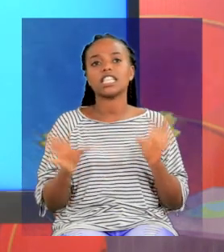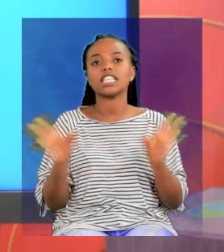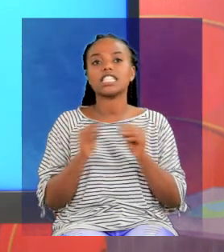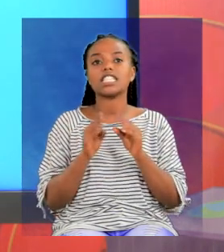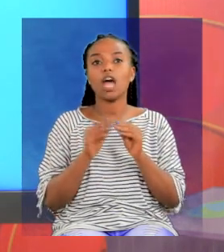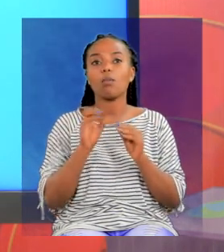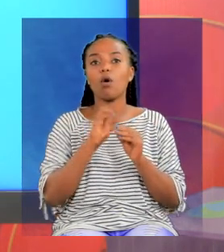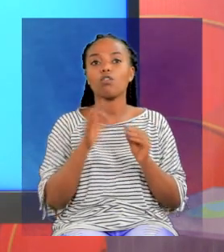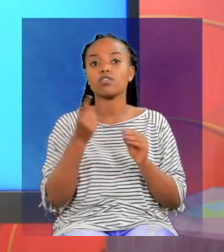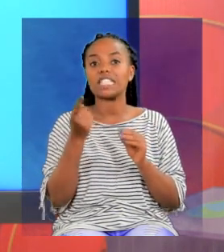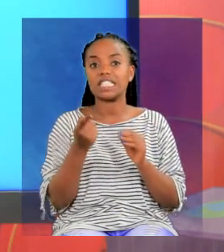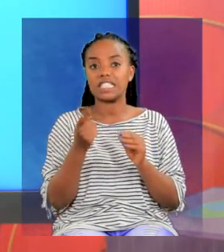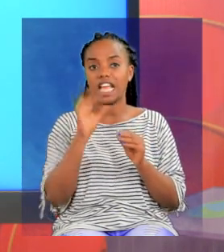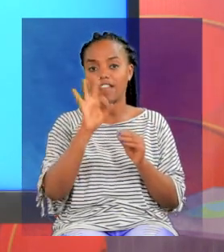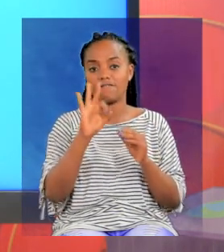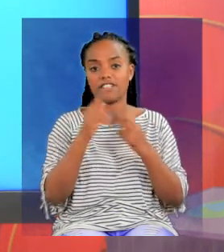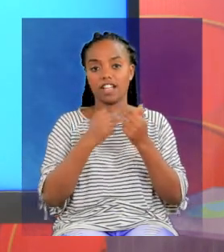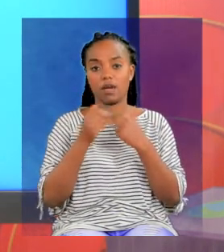of these,